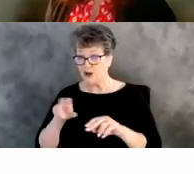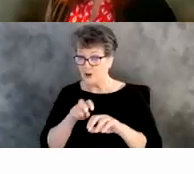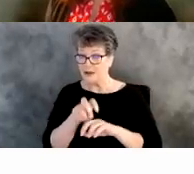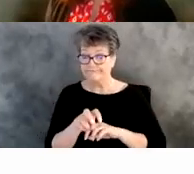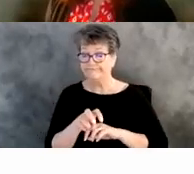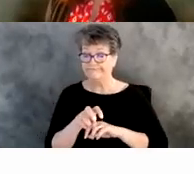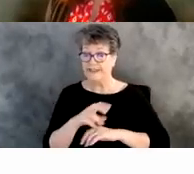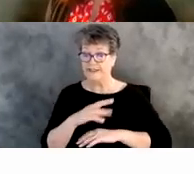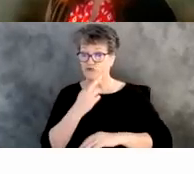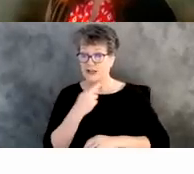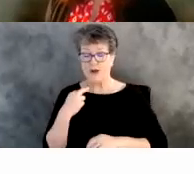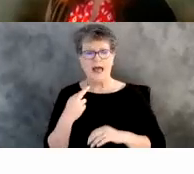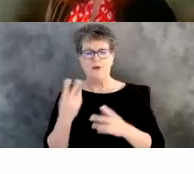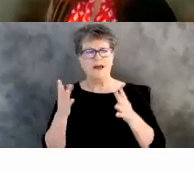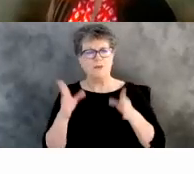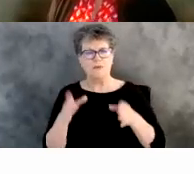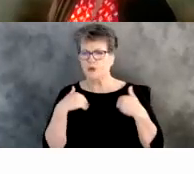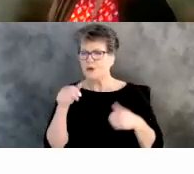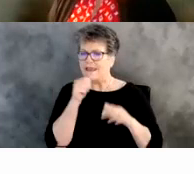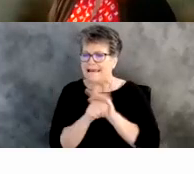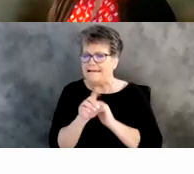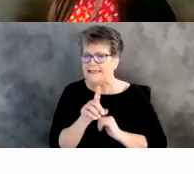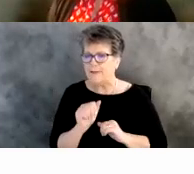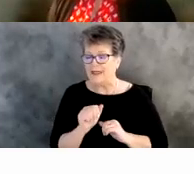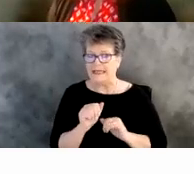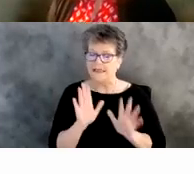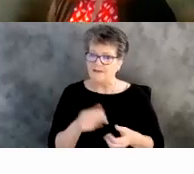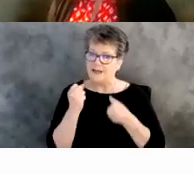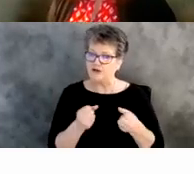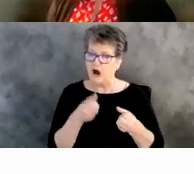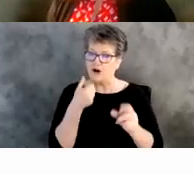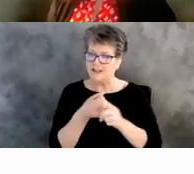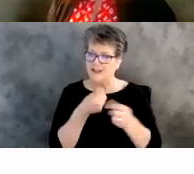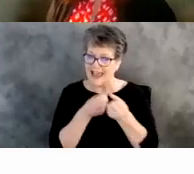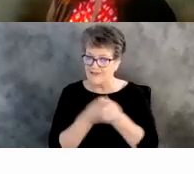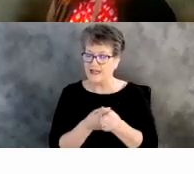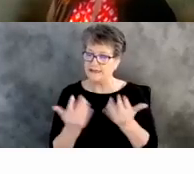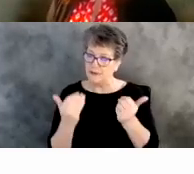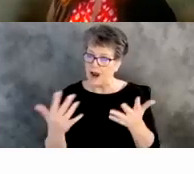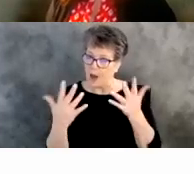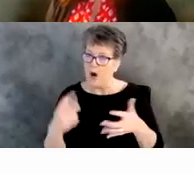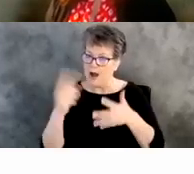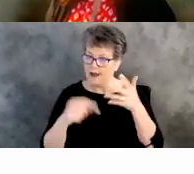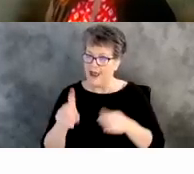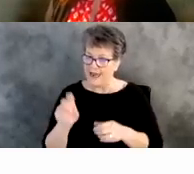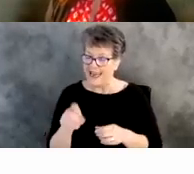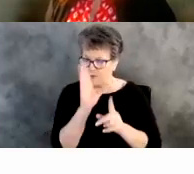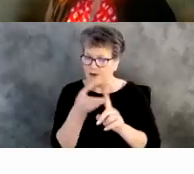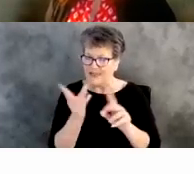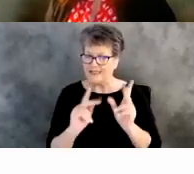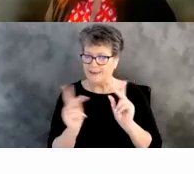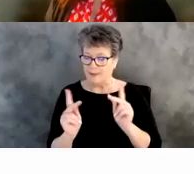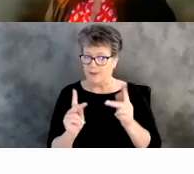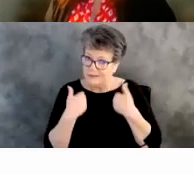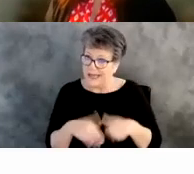restaurant. But if someone has a hidden disability, sometimes they have to be a stronger self-advocate, and they have to convince people that